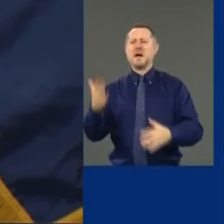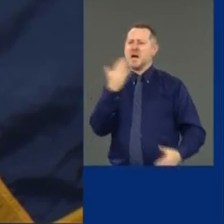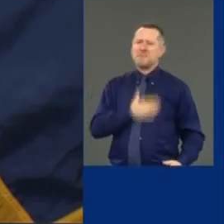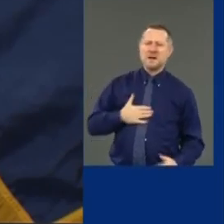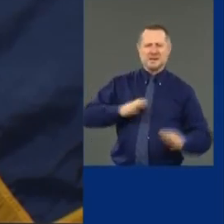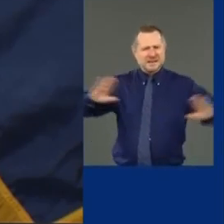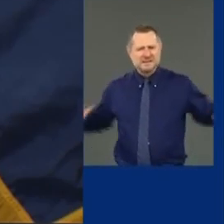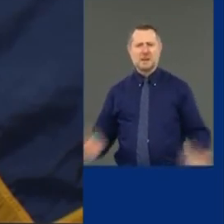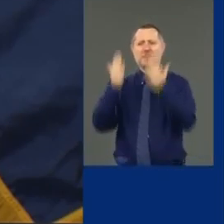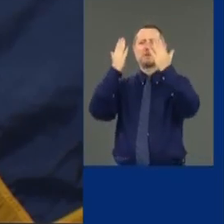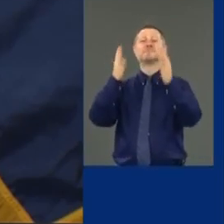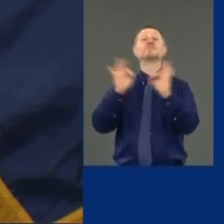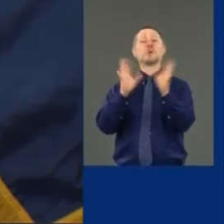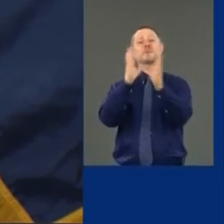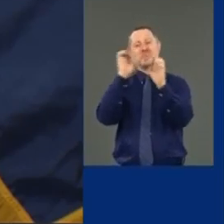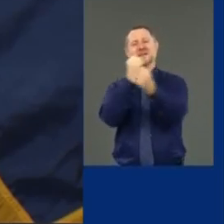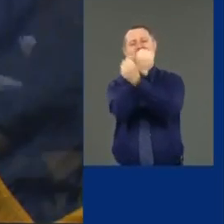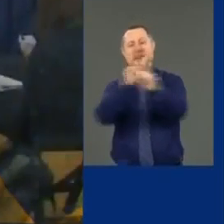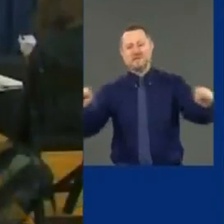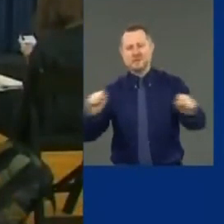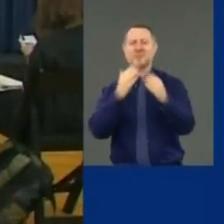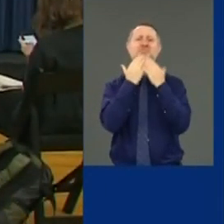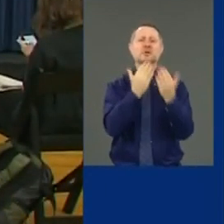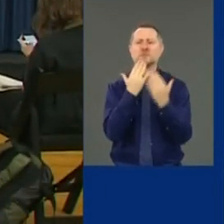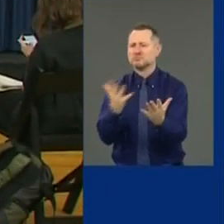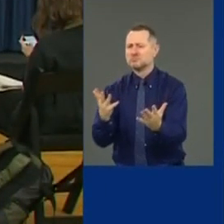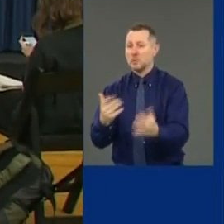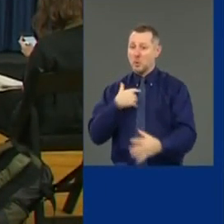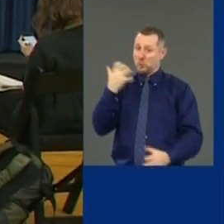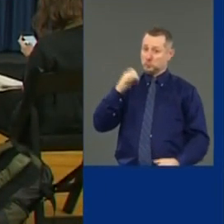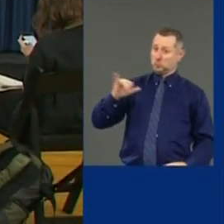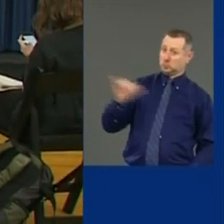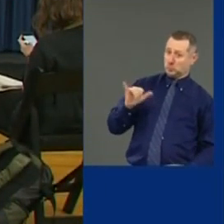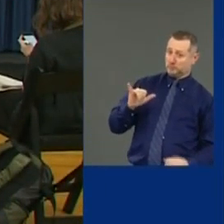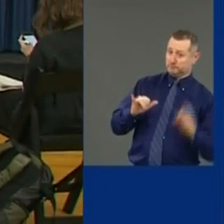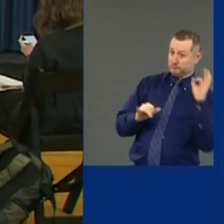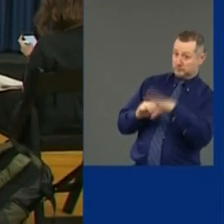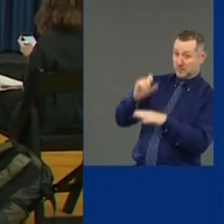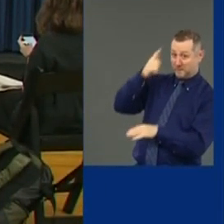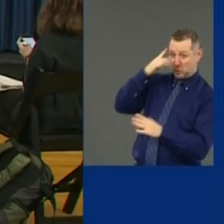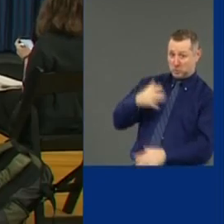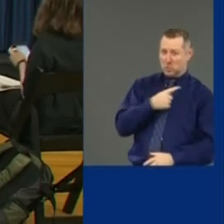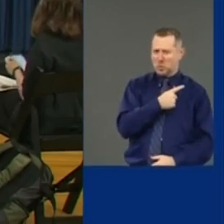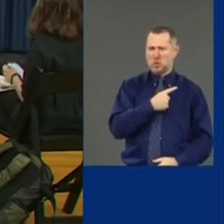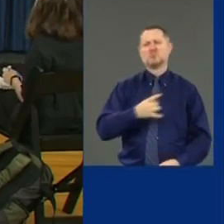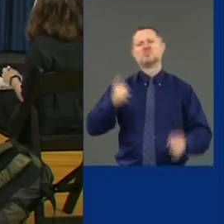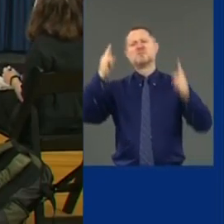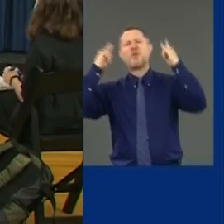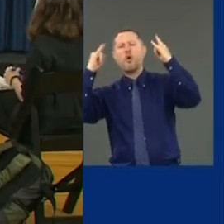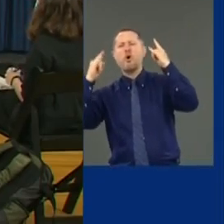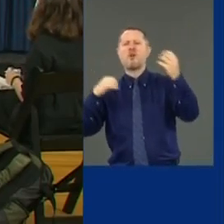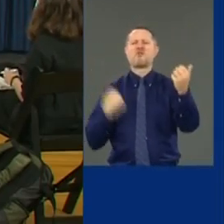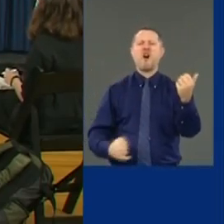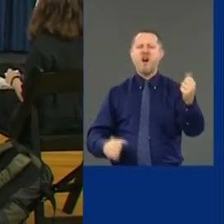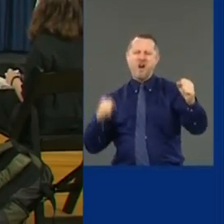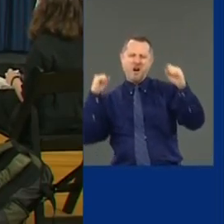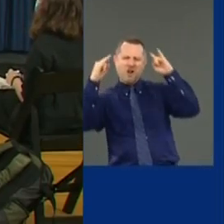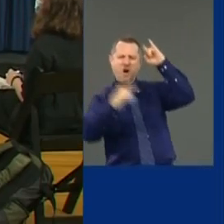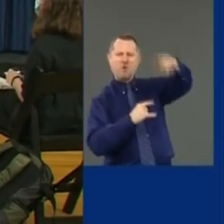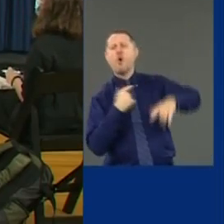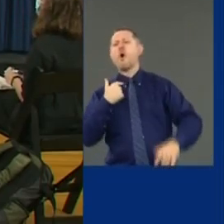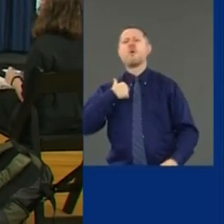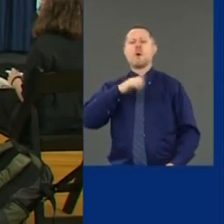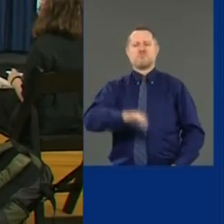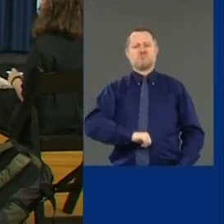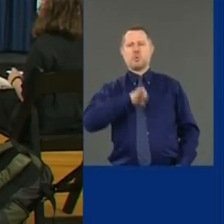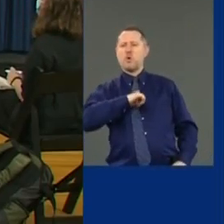be safe. Thank you so much. And yeah. I just want to say that our governor is a rock star, and he makes me proud to be from New York. Oh, thank you